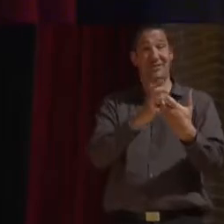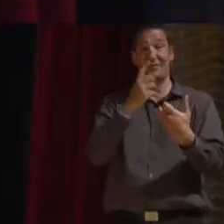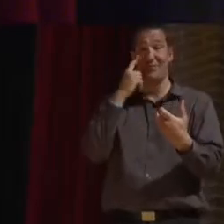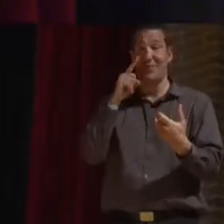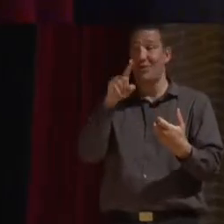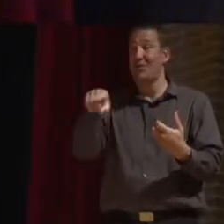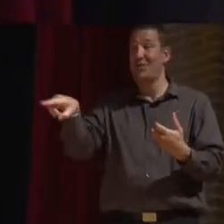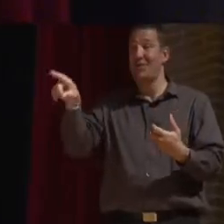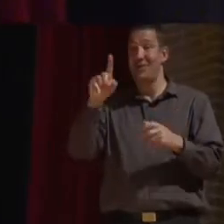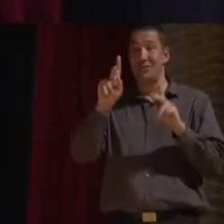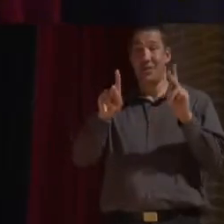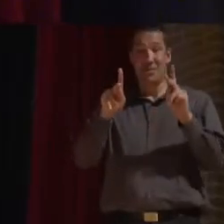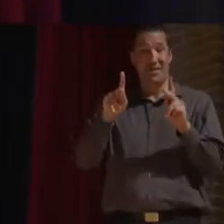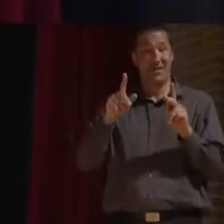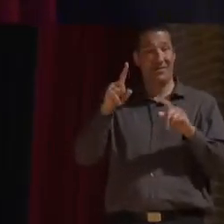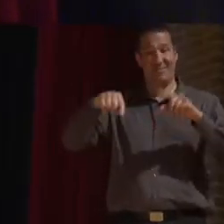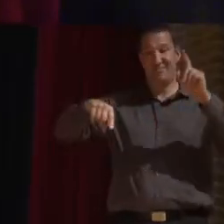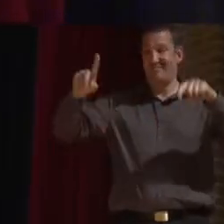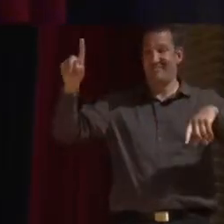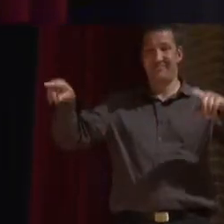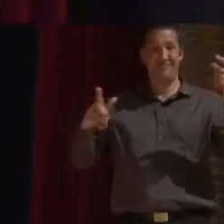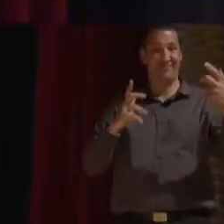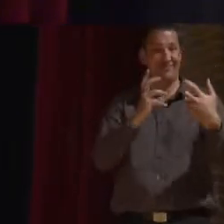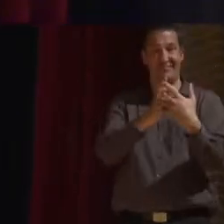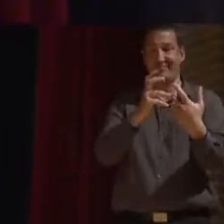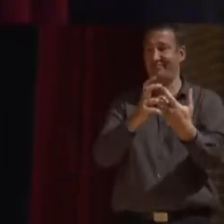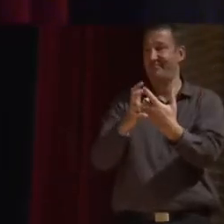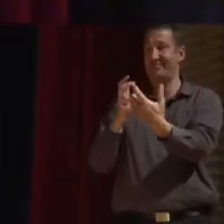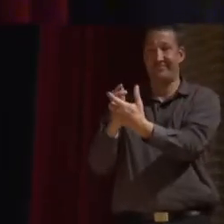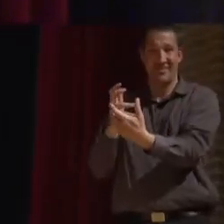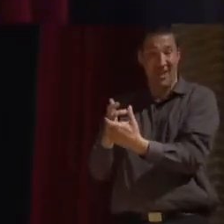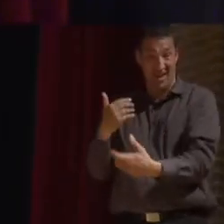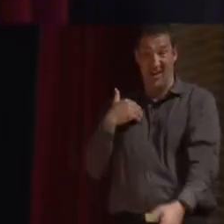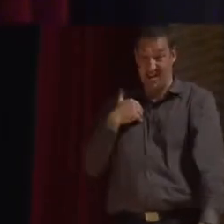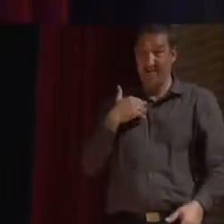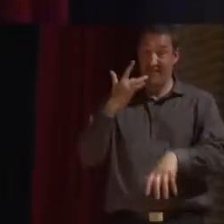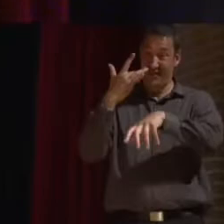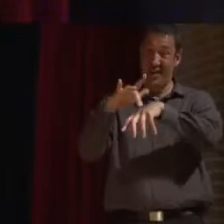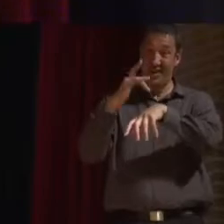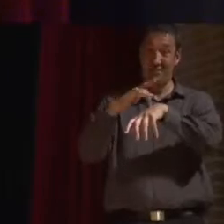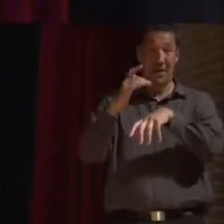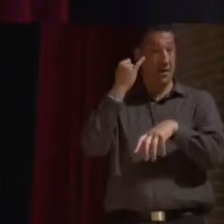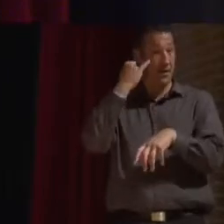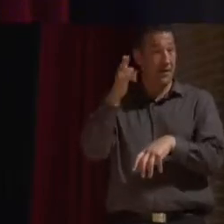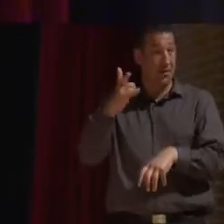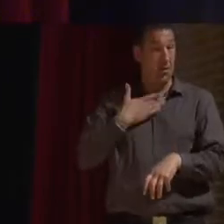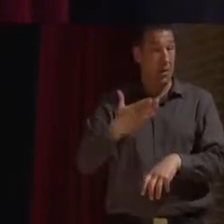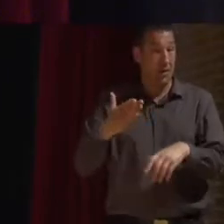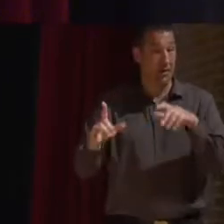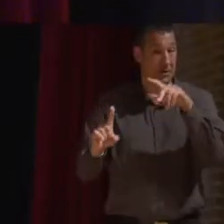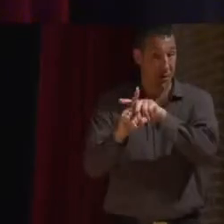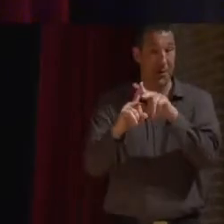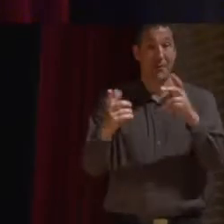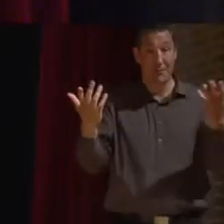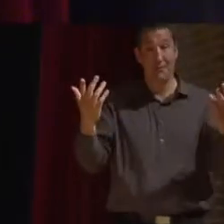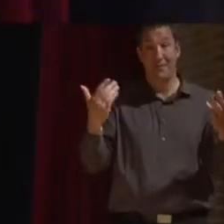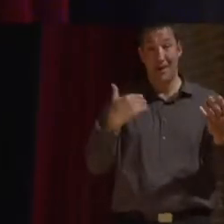different talents and interests and things like that. I mean, they're out there if you're going to show up. People are going to be happy to